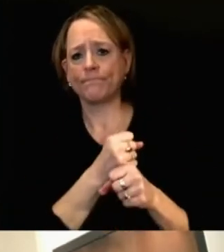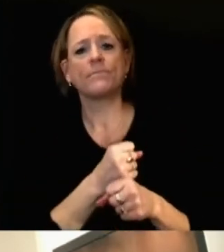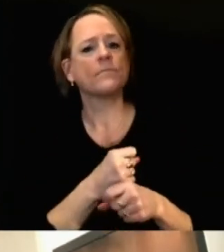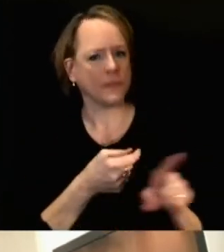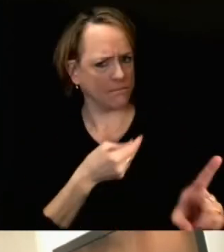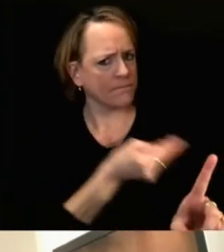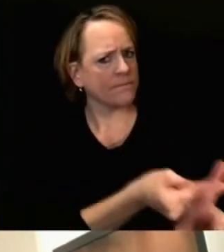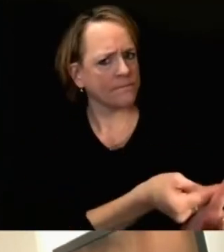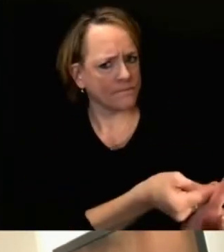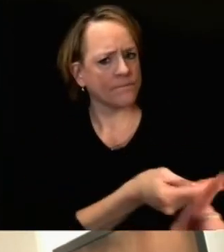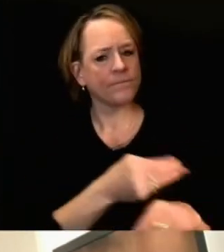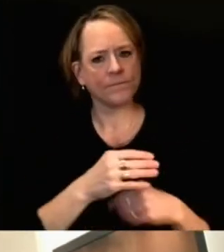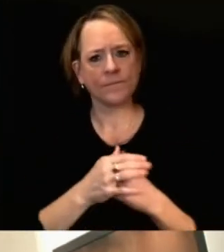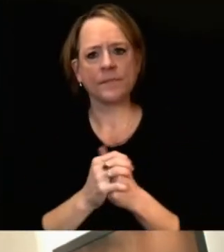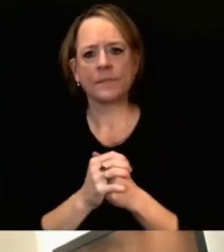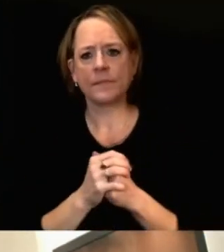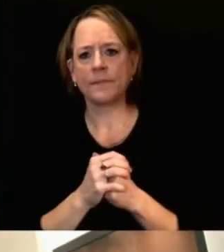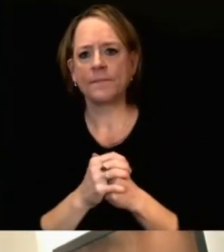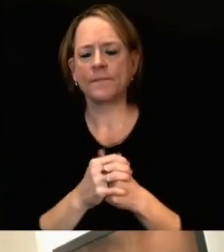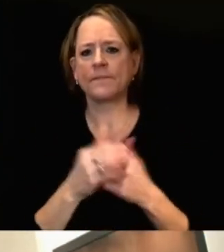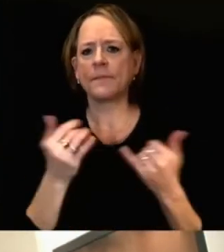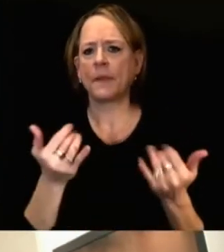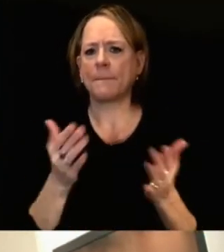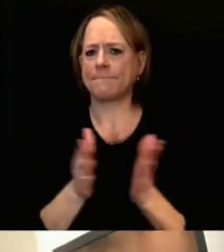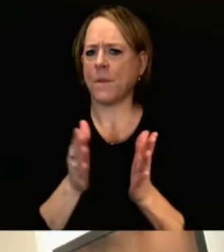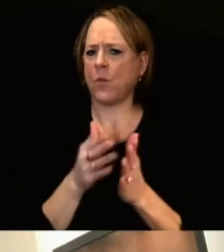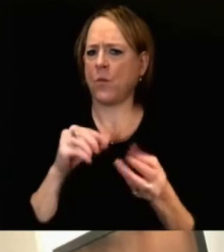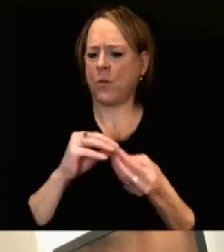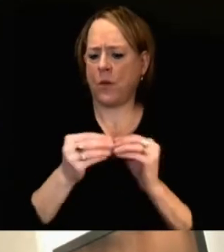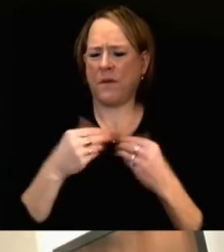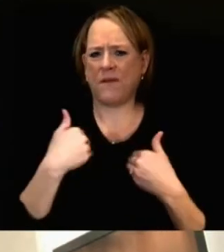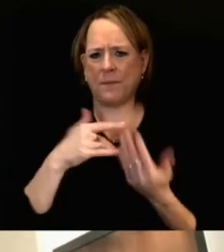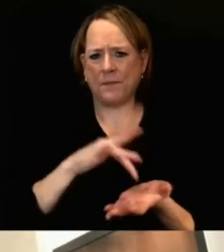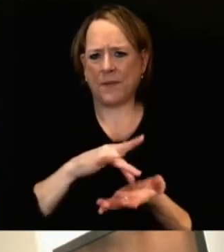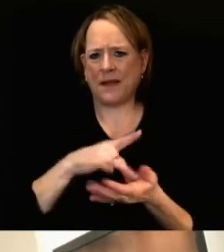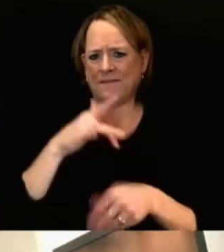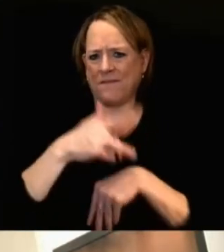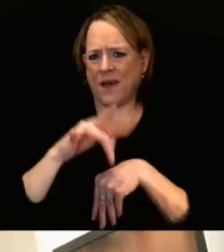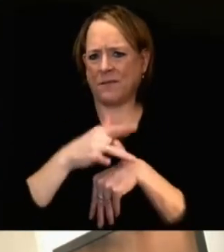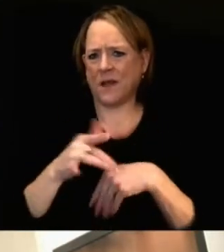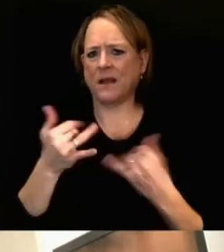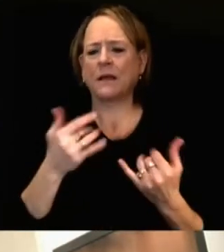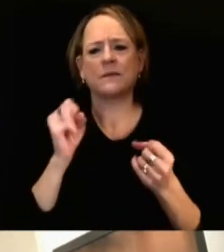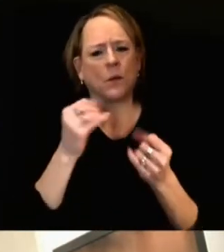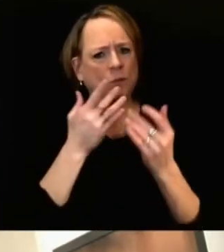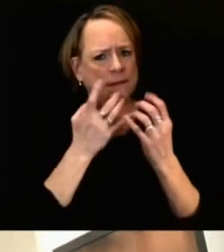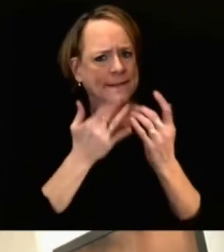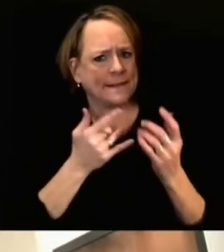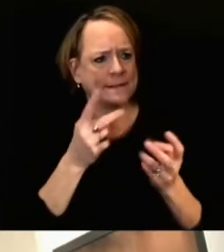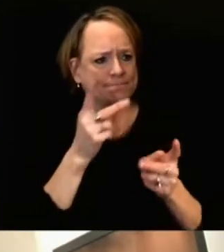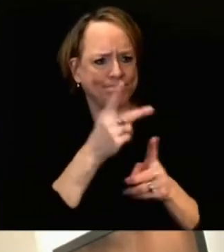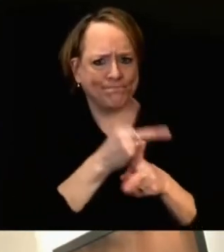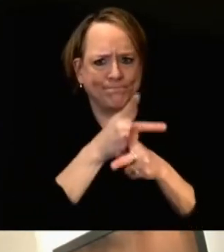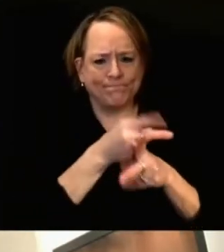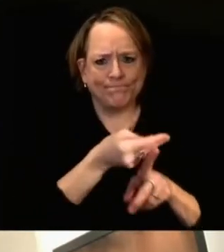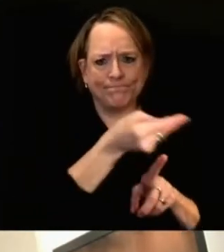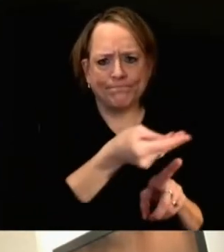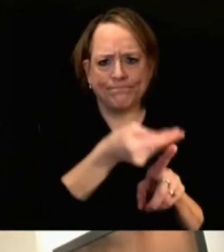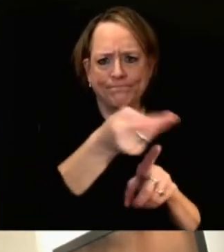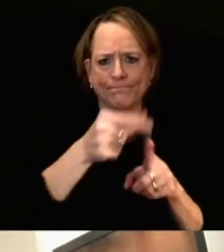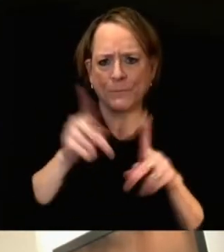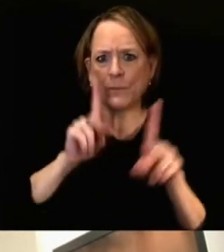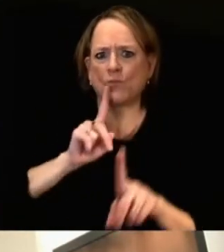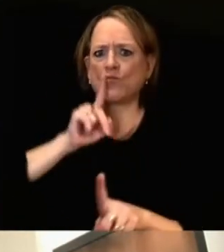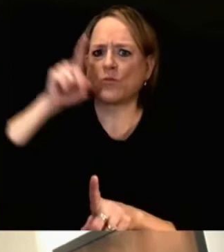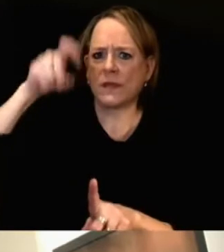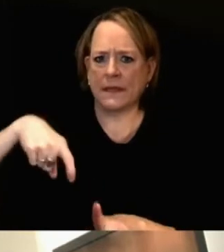save them for that population. But our hope is that this, similar to what we experienced with vaccines, this early stage